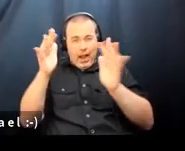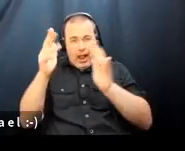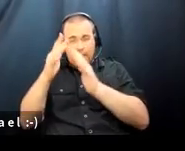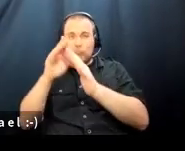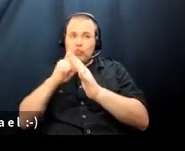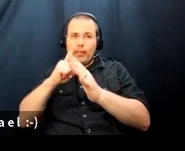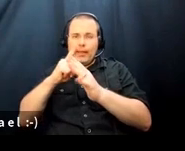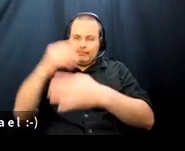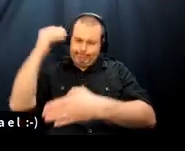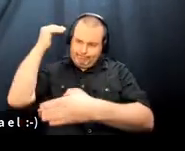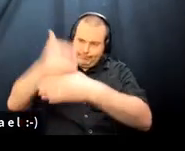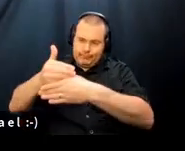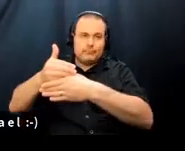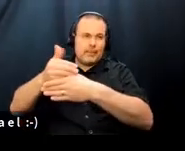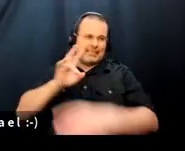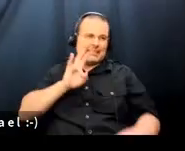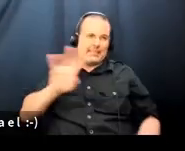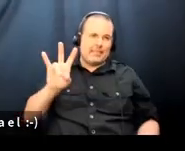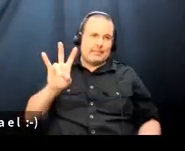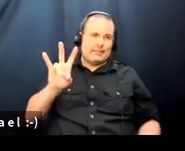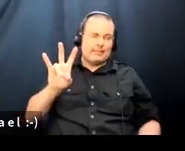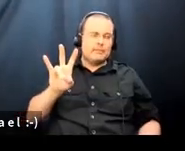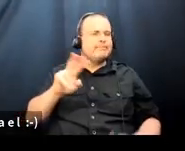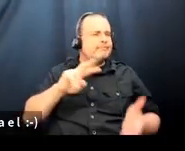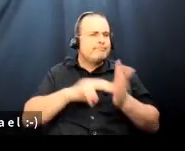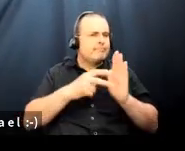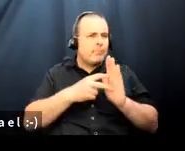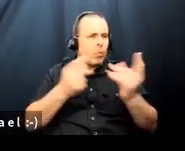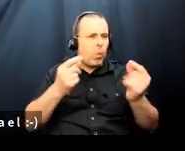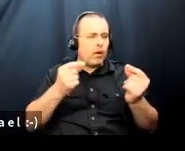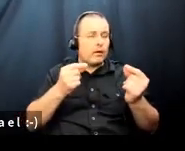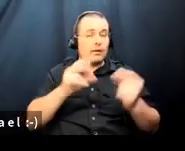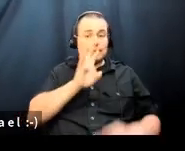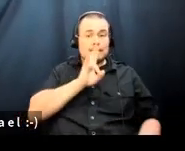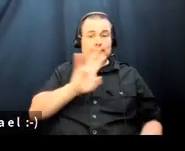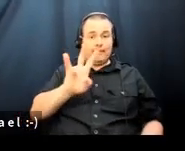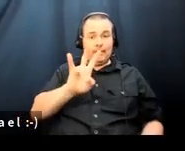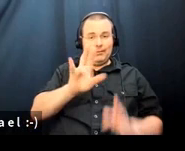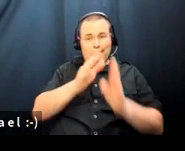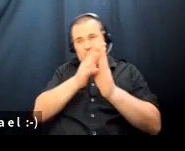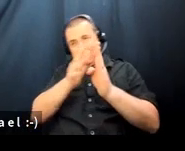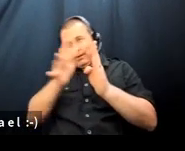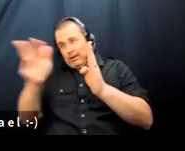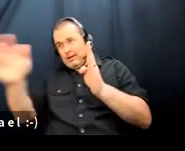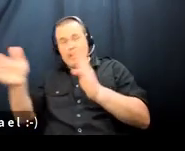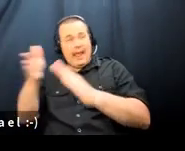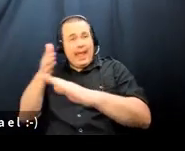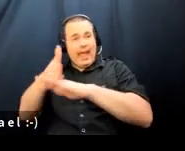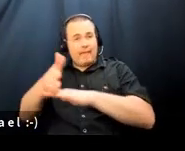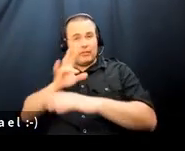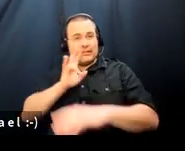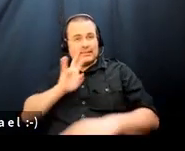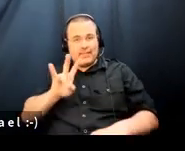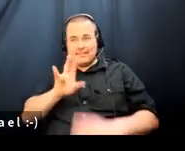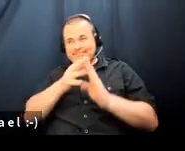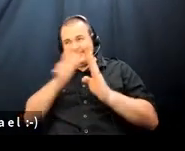7. And what I mean by that is that after the age of 7, it's very difficult